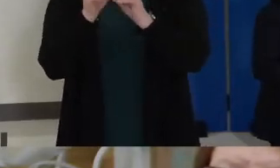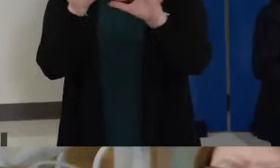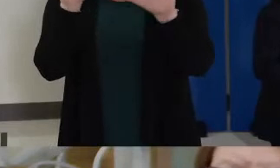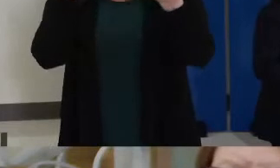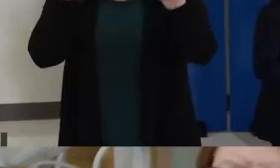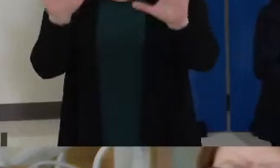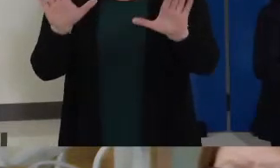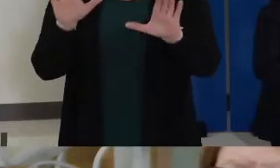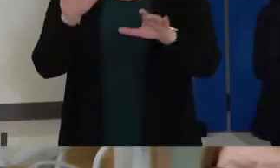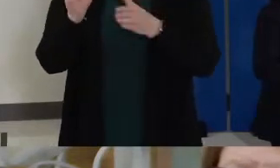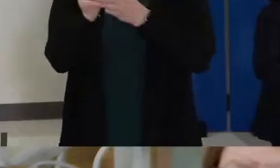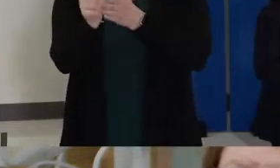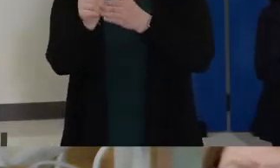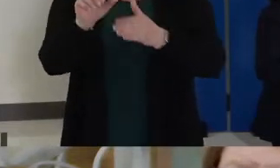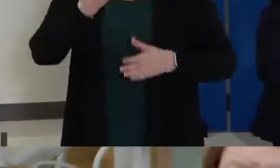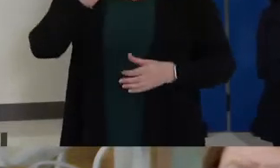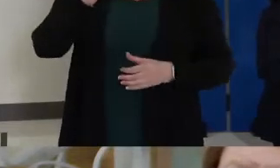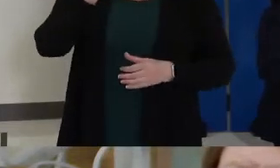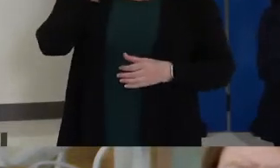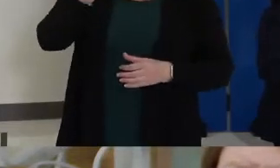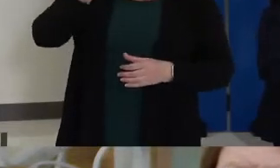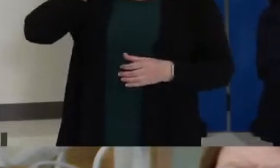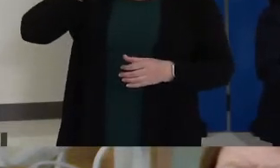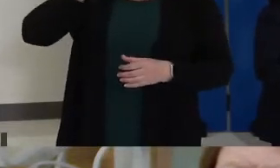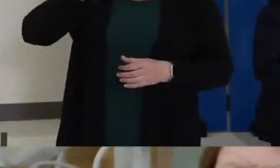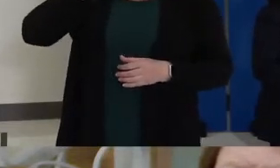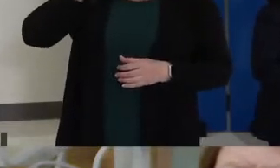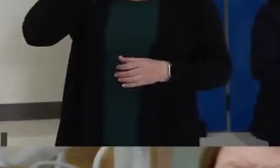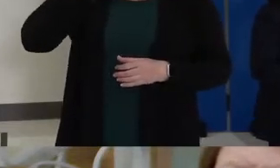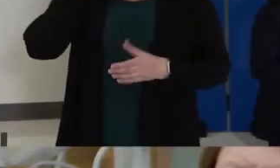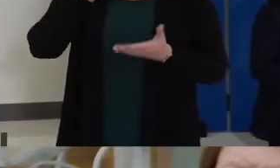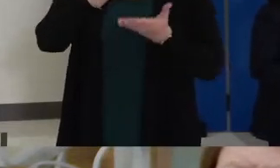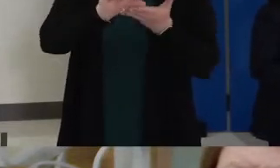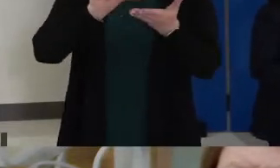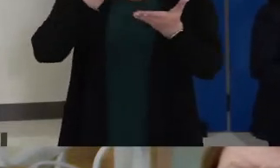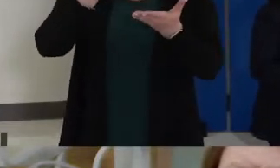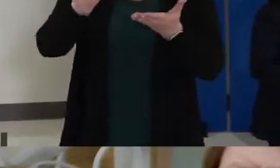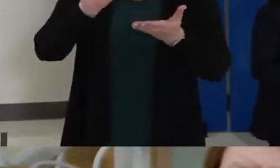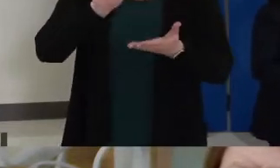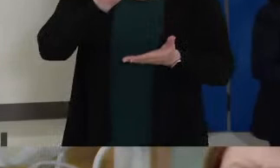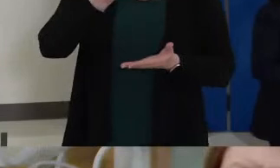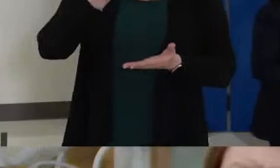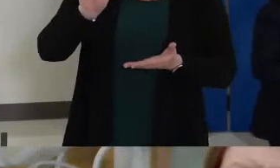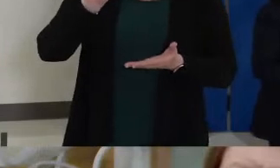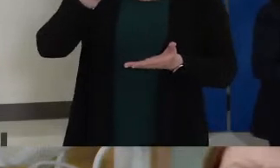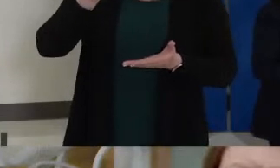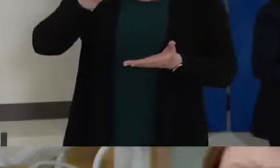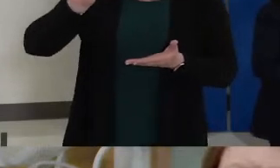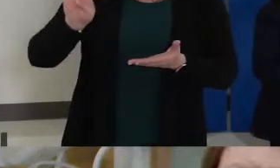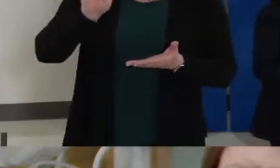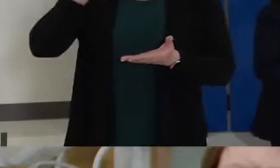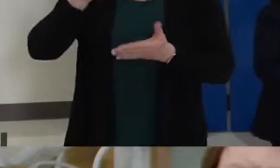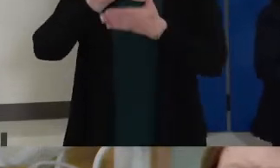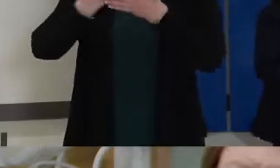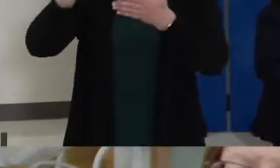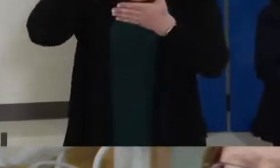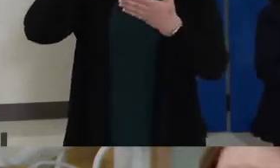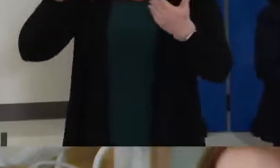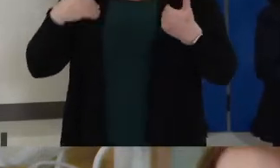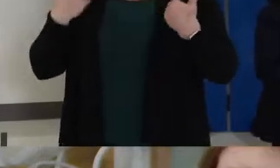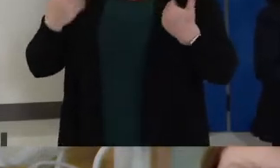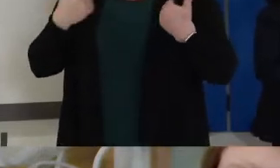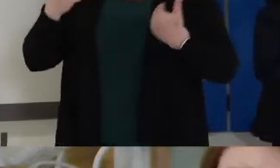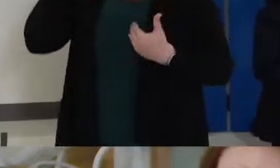of Tony Atkins and others and set aside $4.7 billion for youth mental health, 0